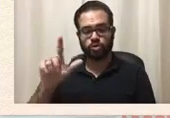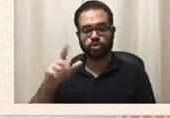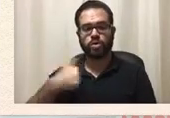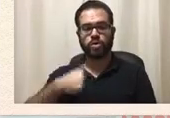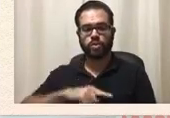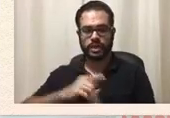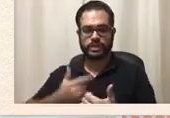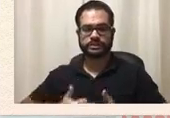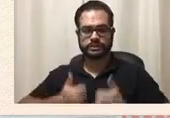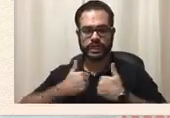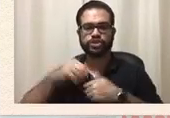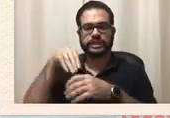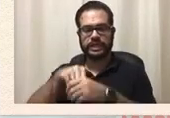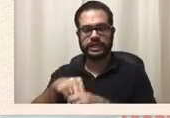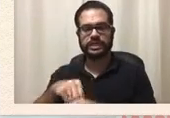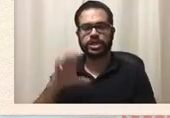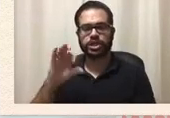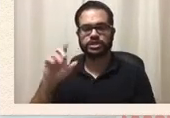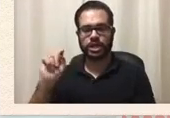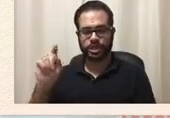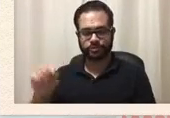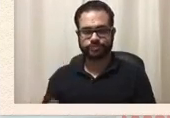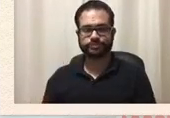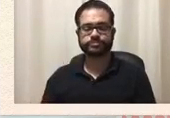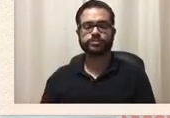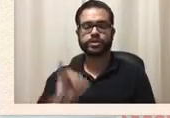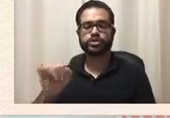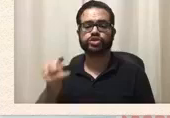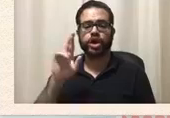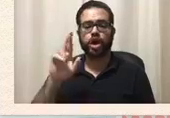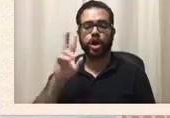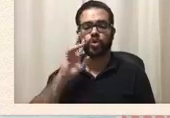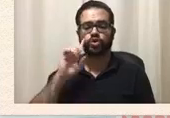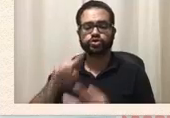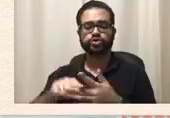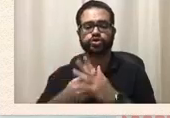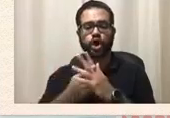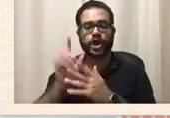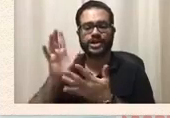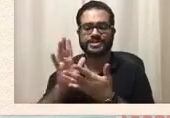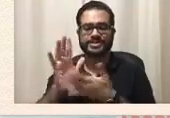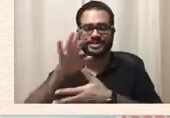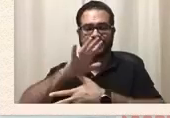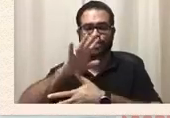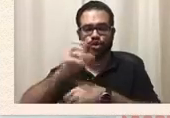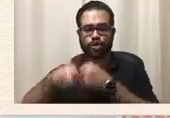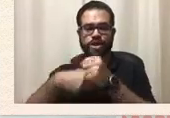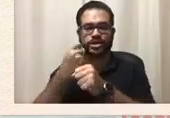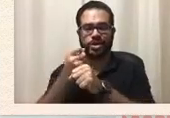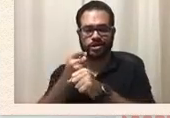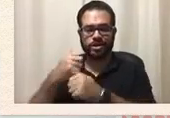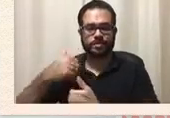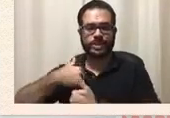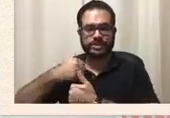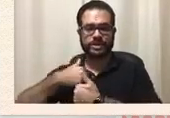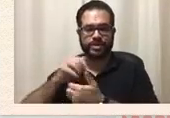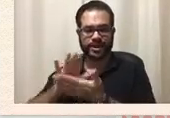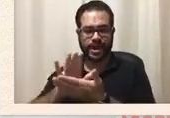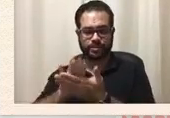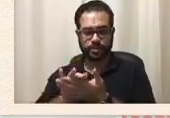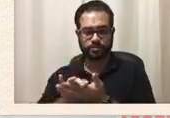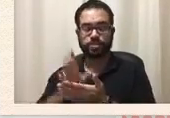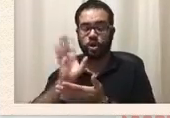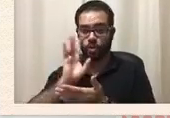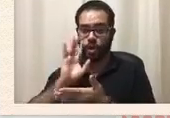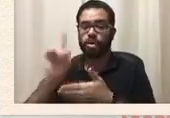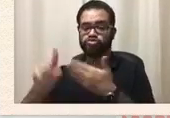was beginning his senior year at Culver Military Academy. Not only was he going to graduate, albeit